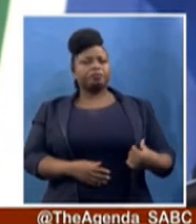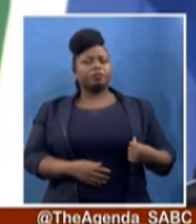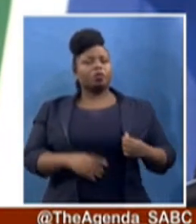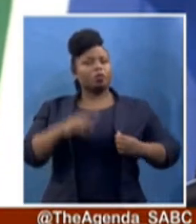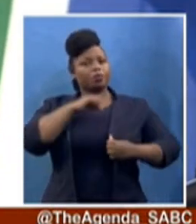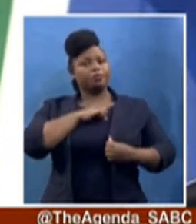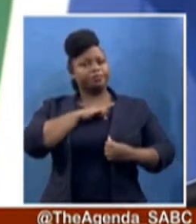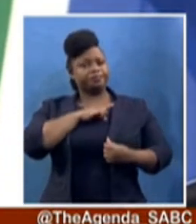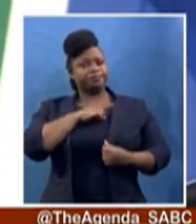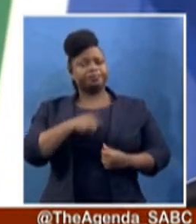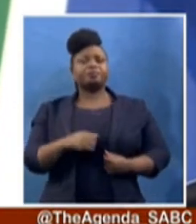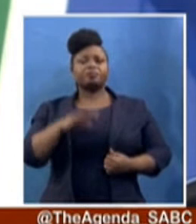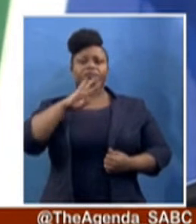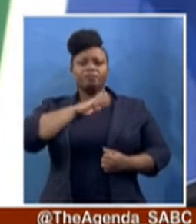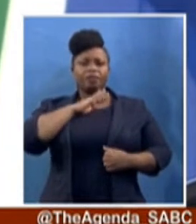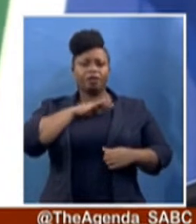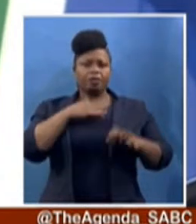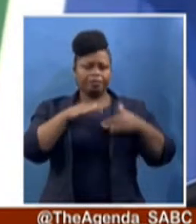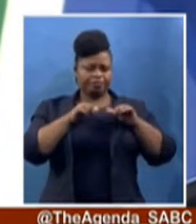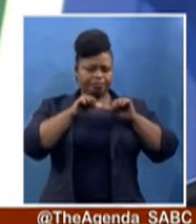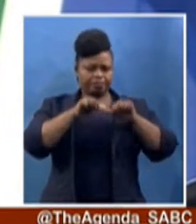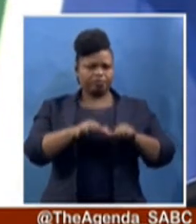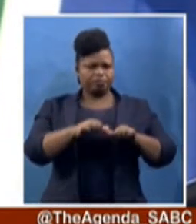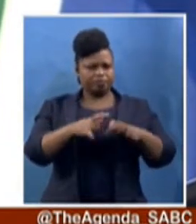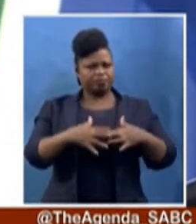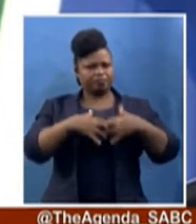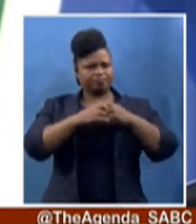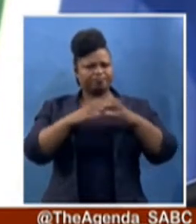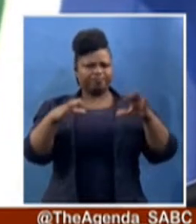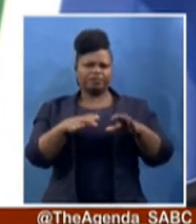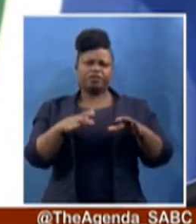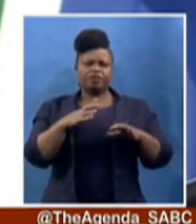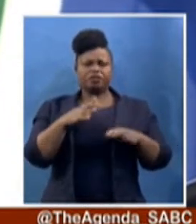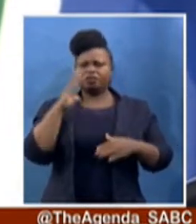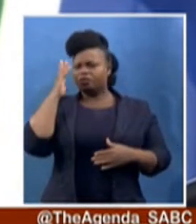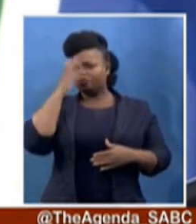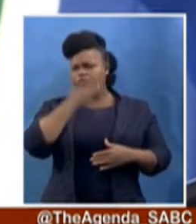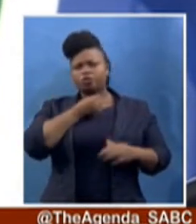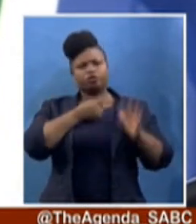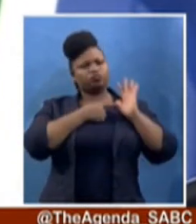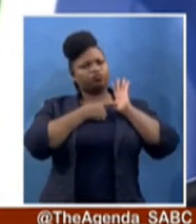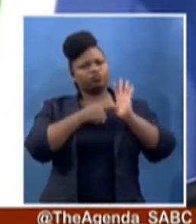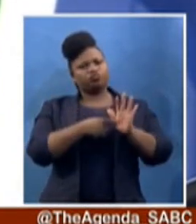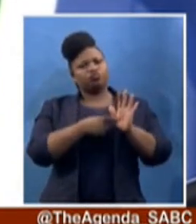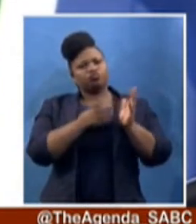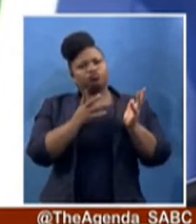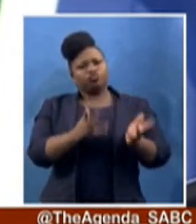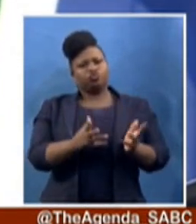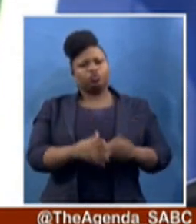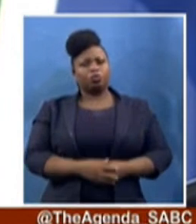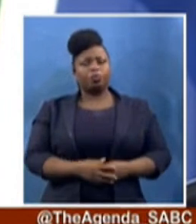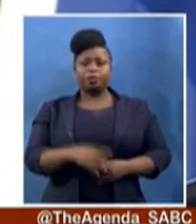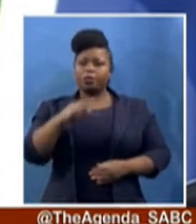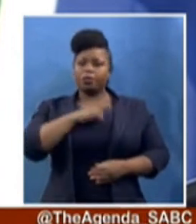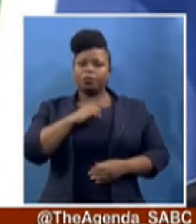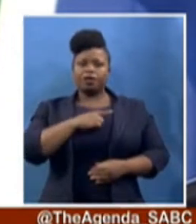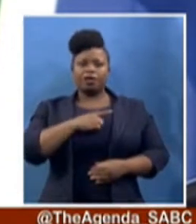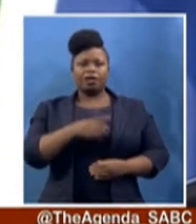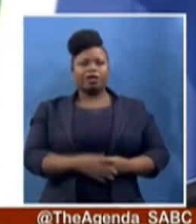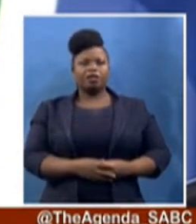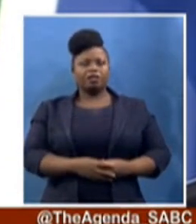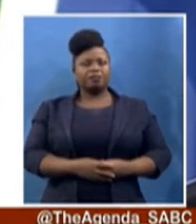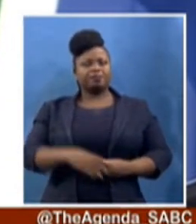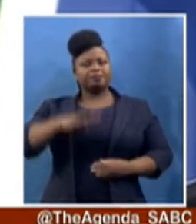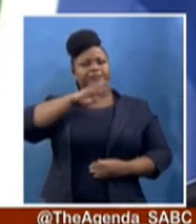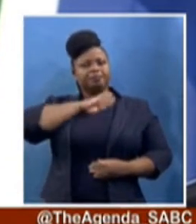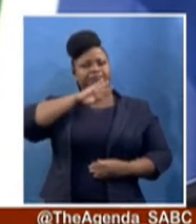is always so beautifully displayed by the new generation of soldiers who represent